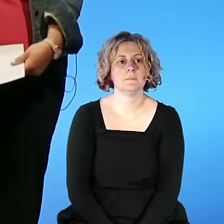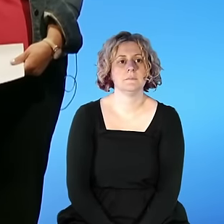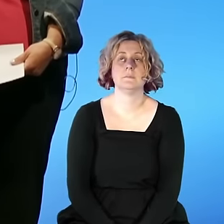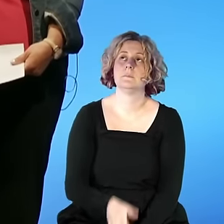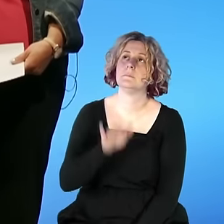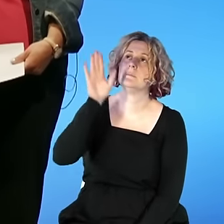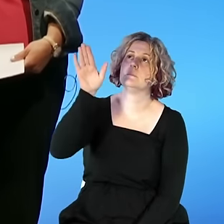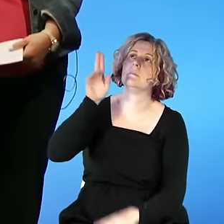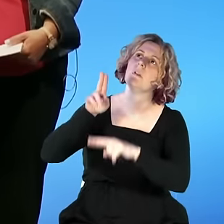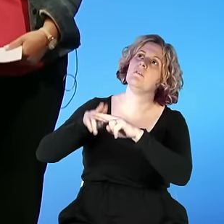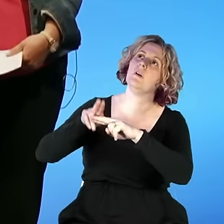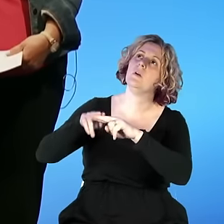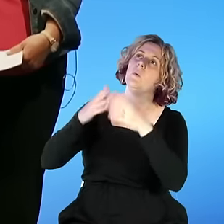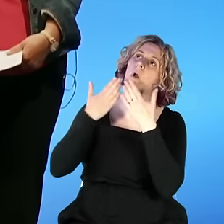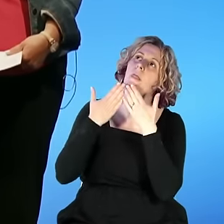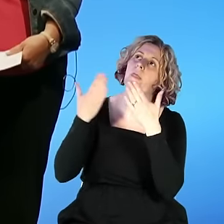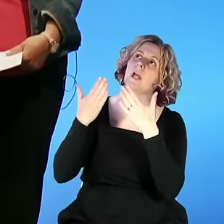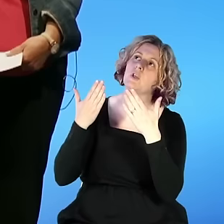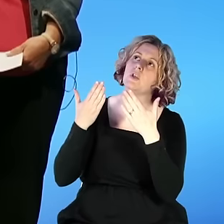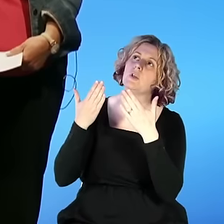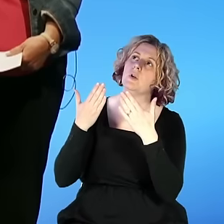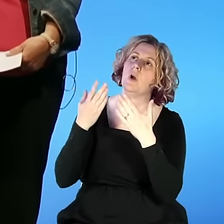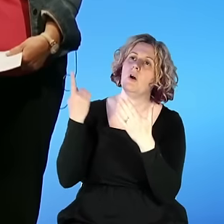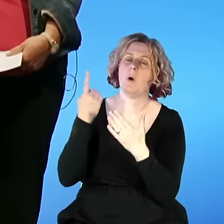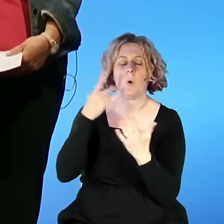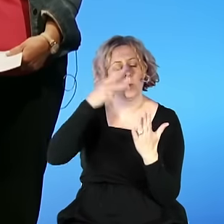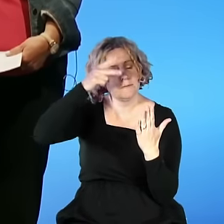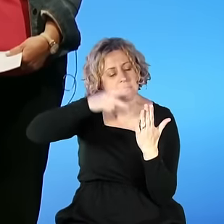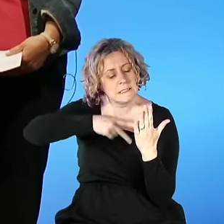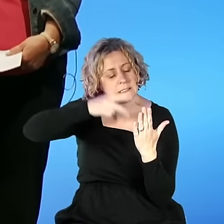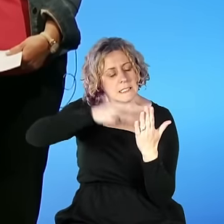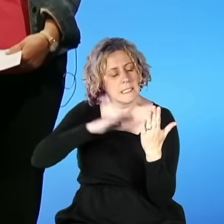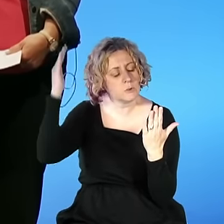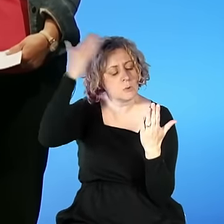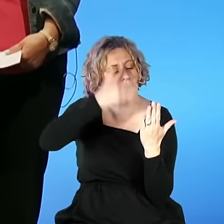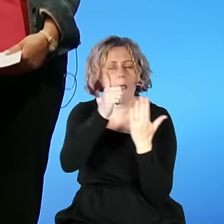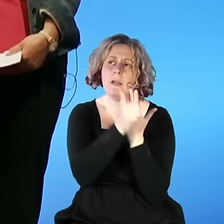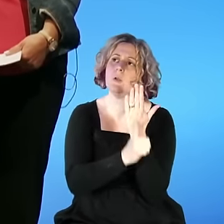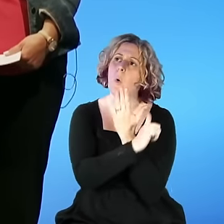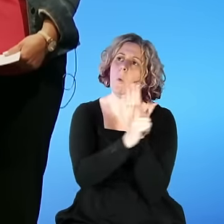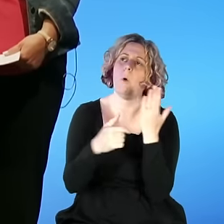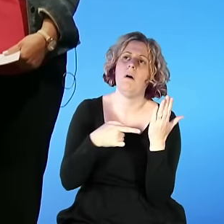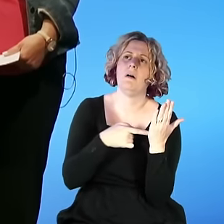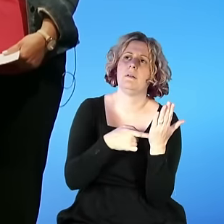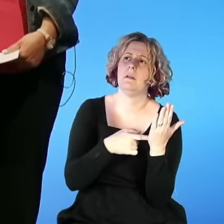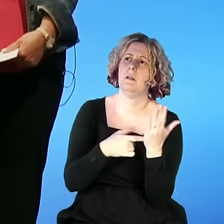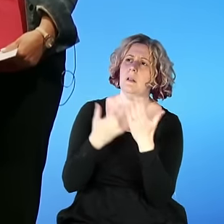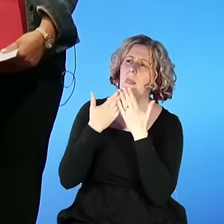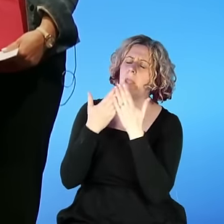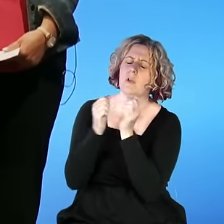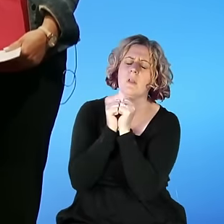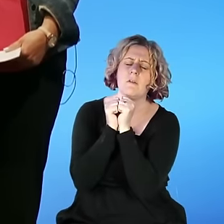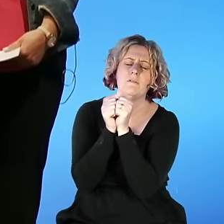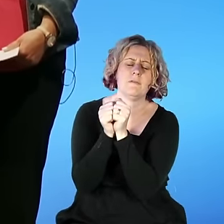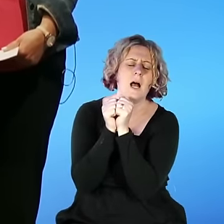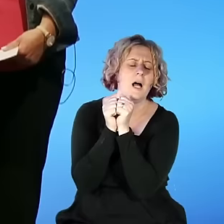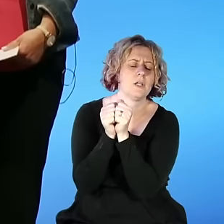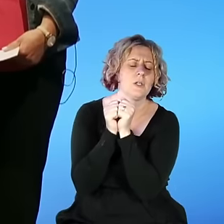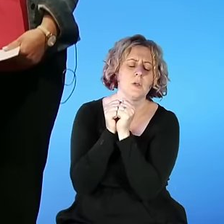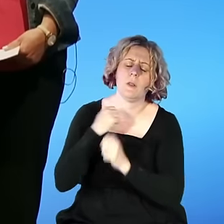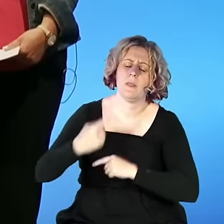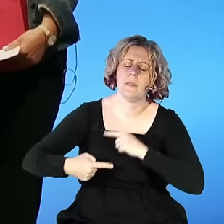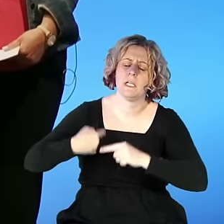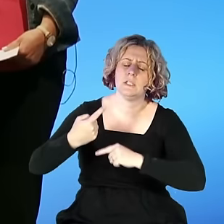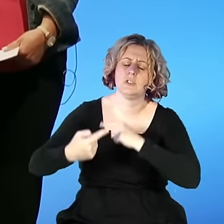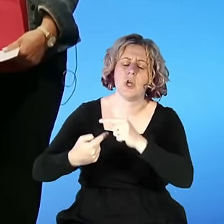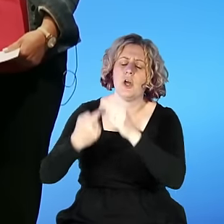Father, we thank you for what we've seen tonight in your word. Thank you for the value, the eternal dignity, the privilege of being